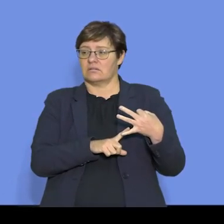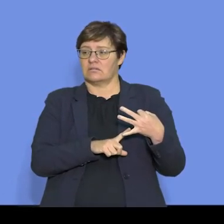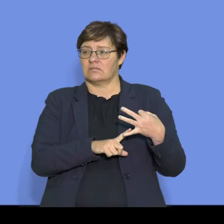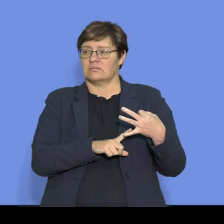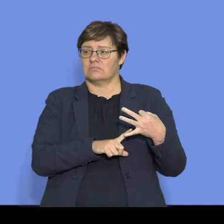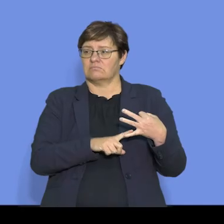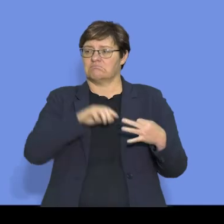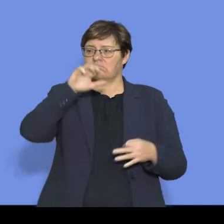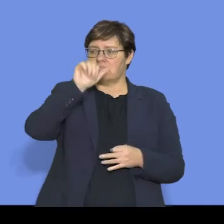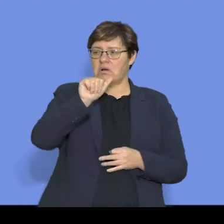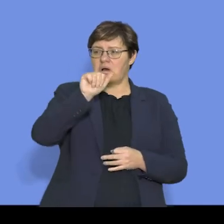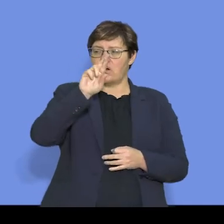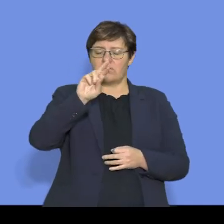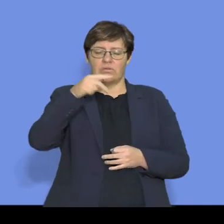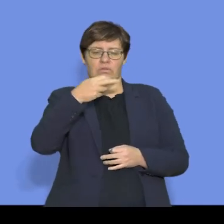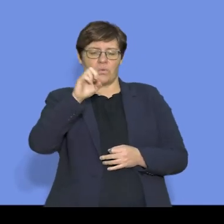arthropods.